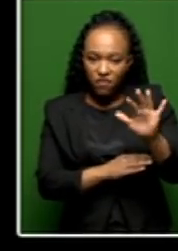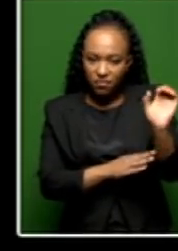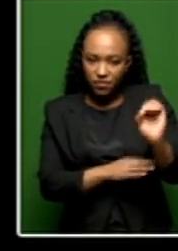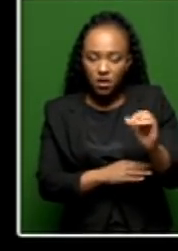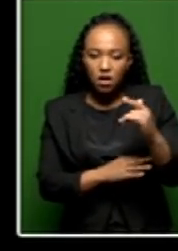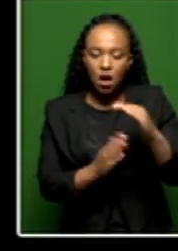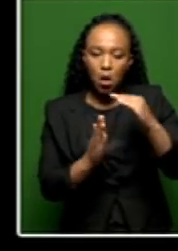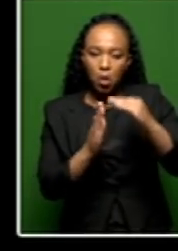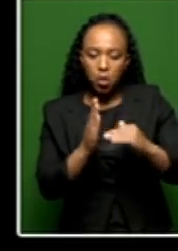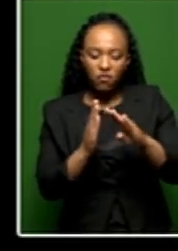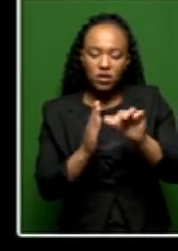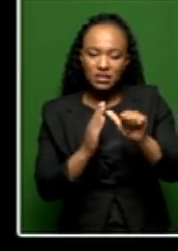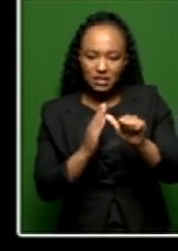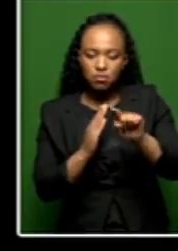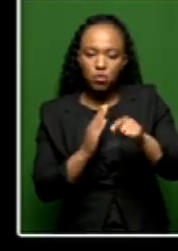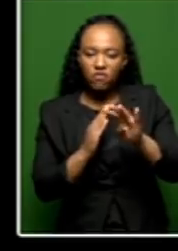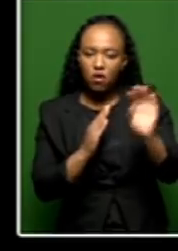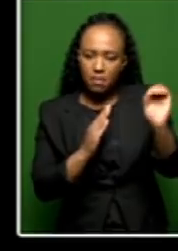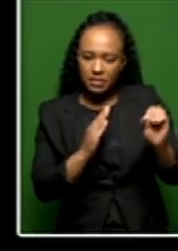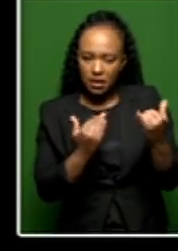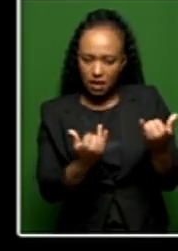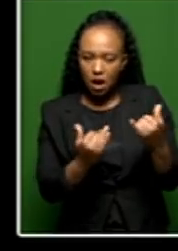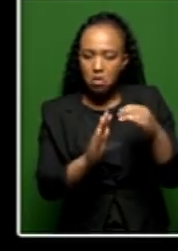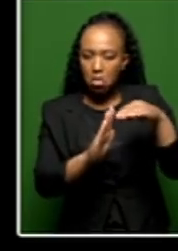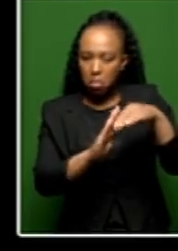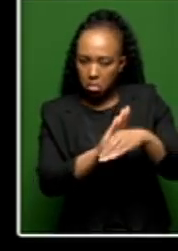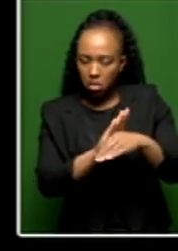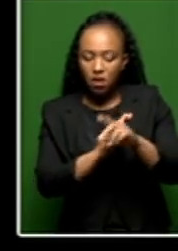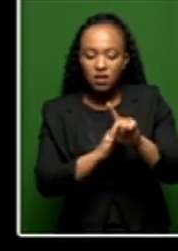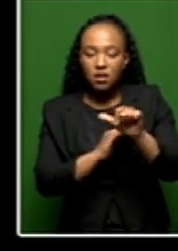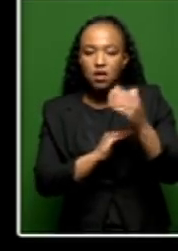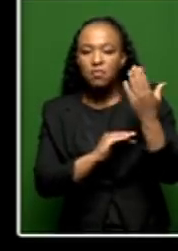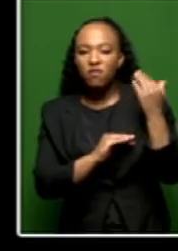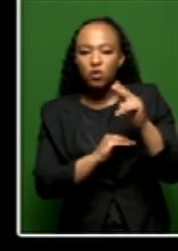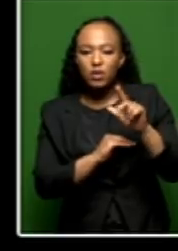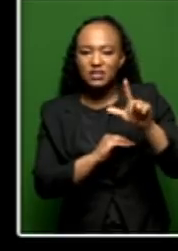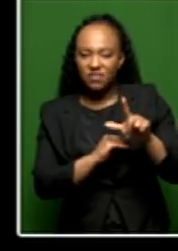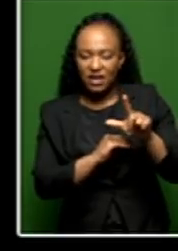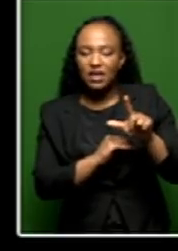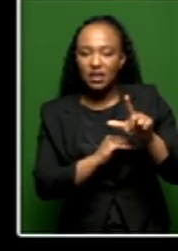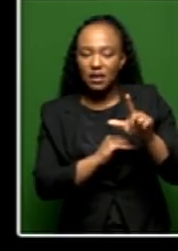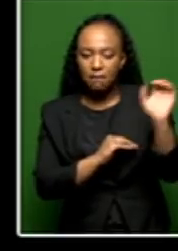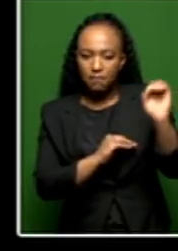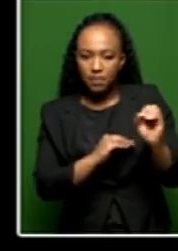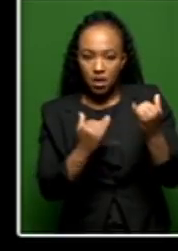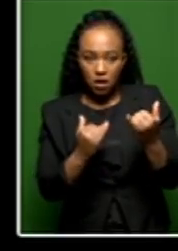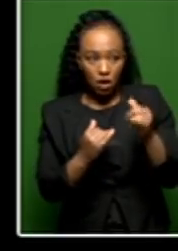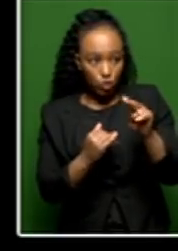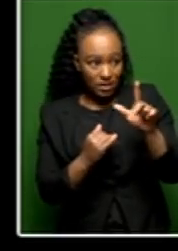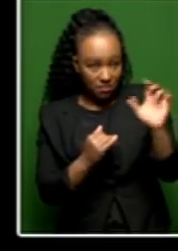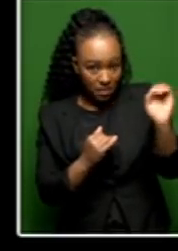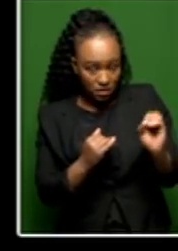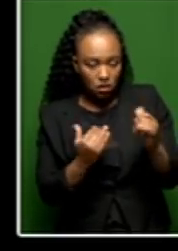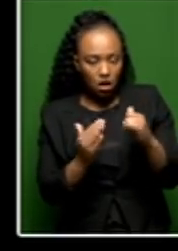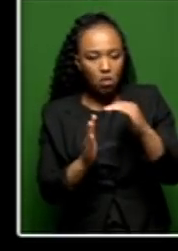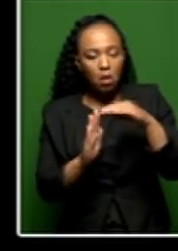now 46.4. And you can also see that the DA was 27%, and they've dropped from